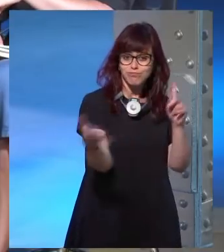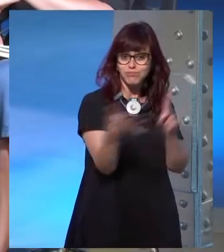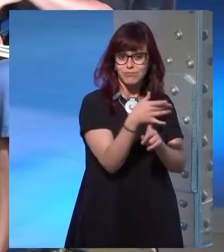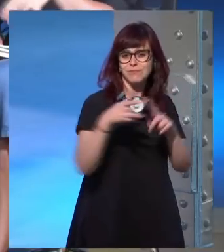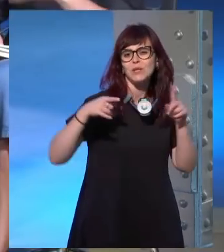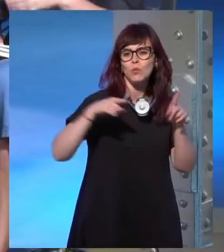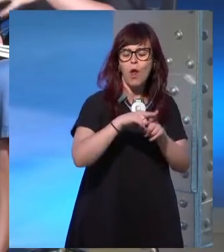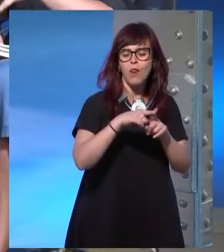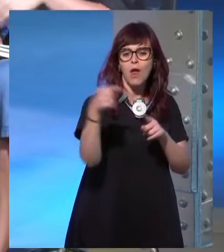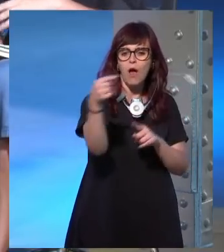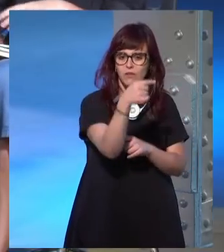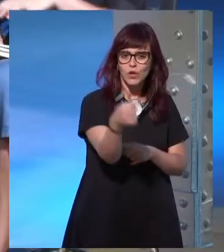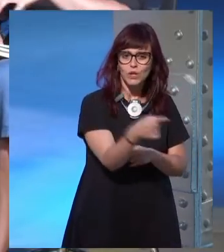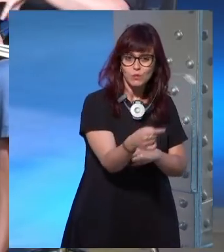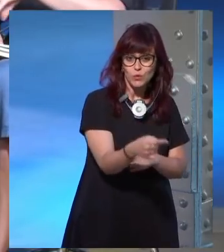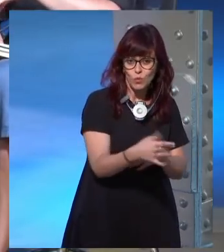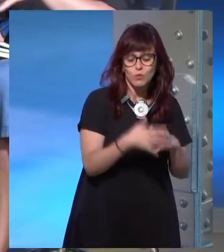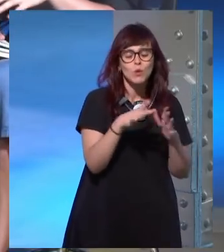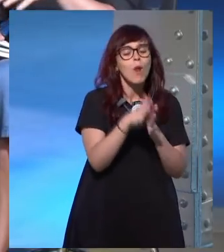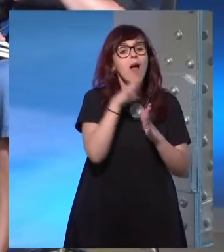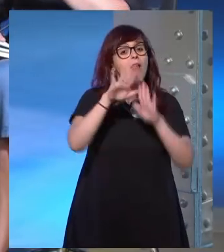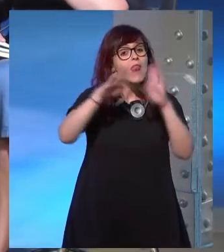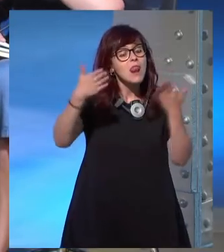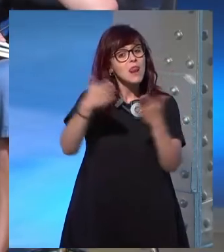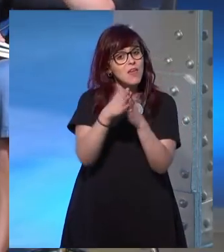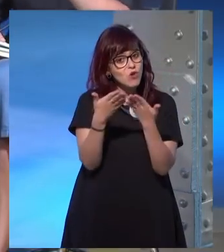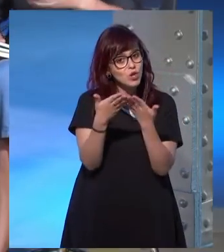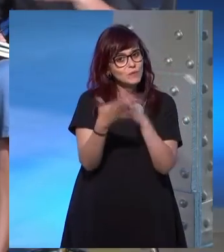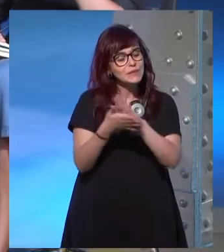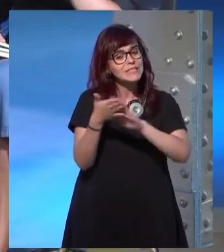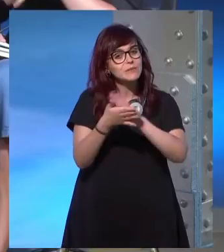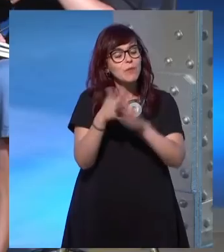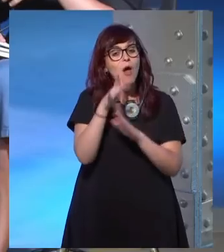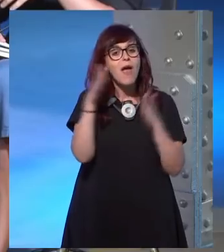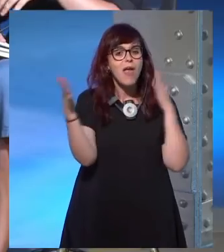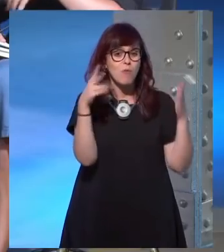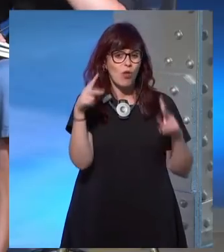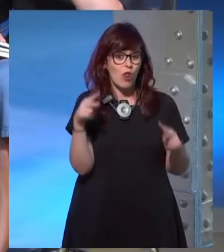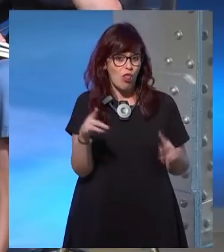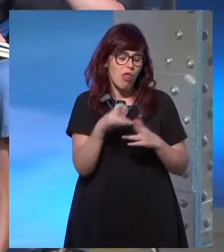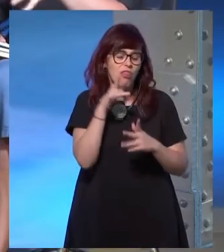a negative again and again. At some point in the book, you